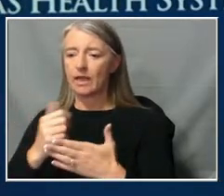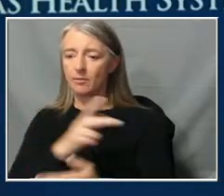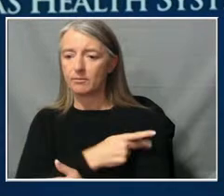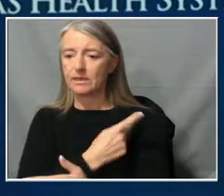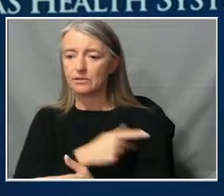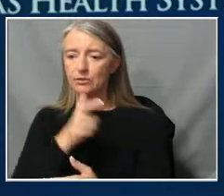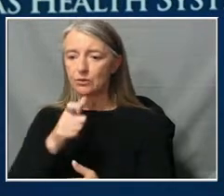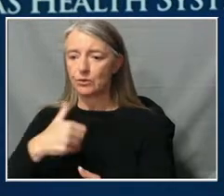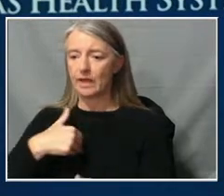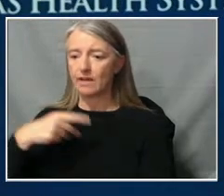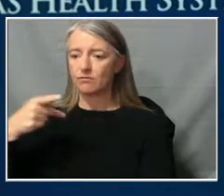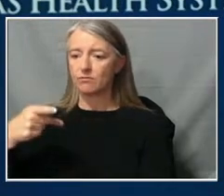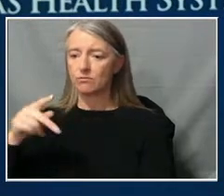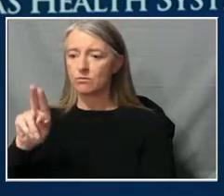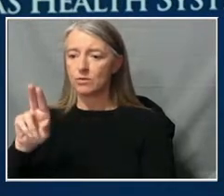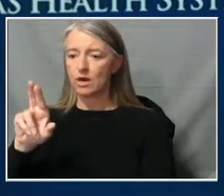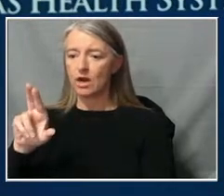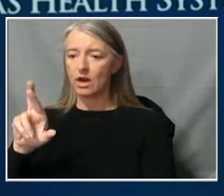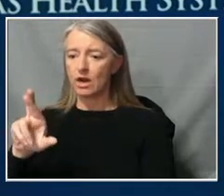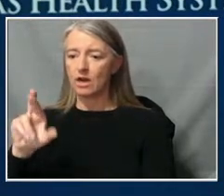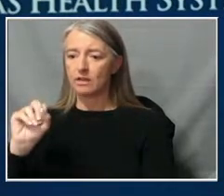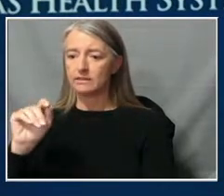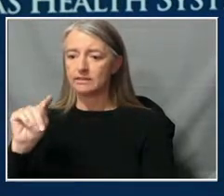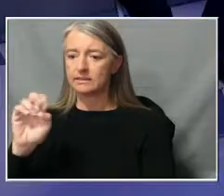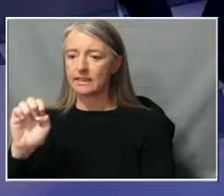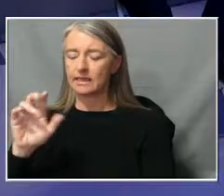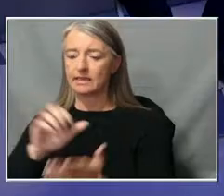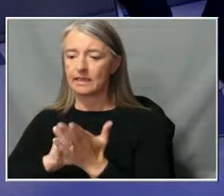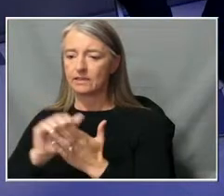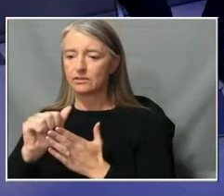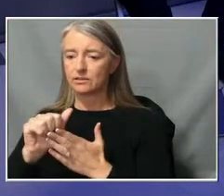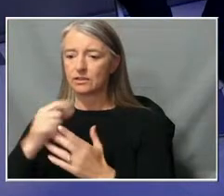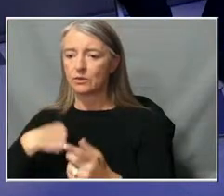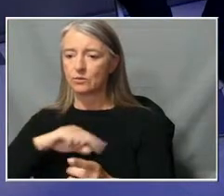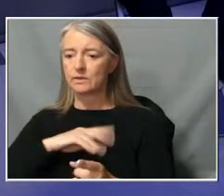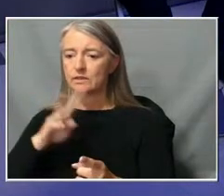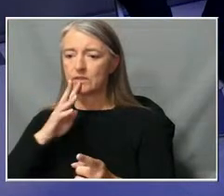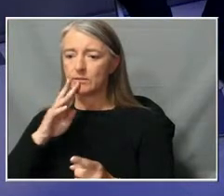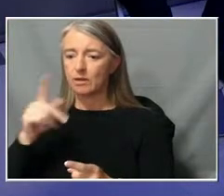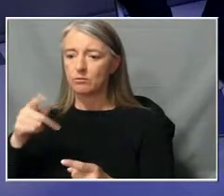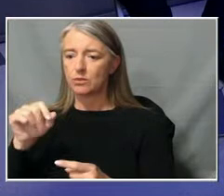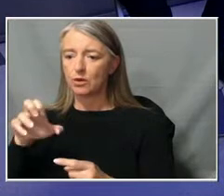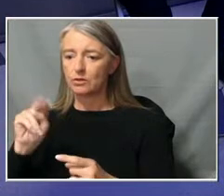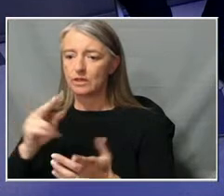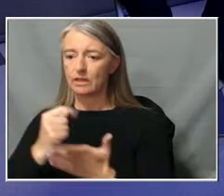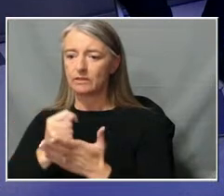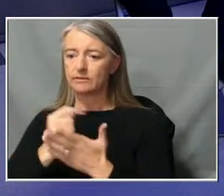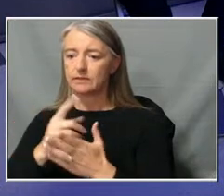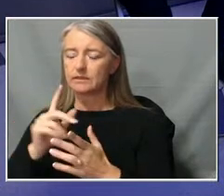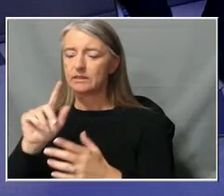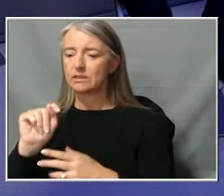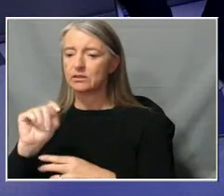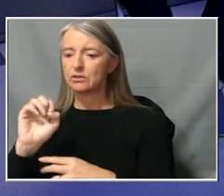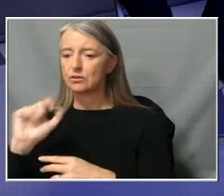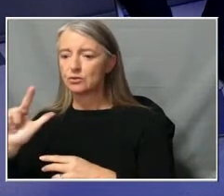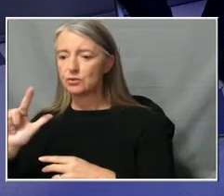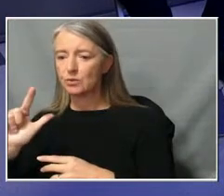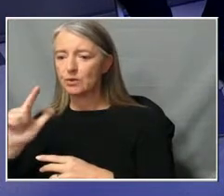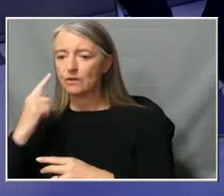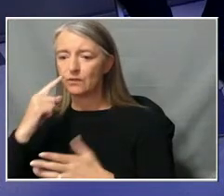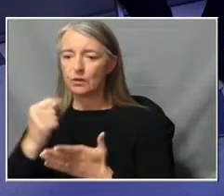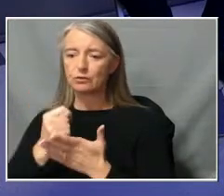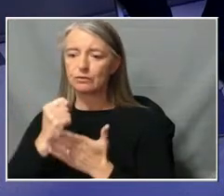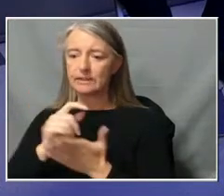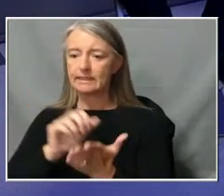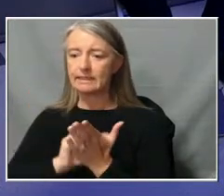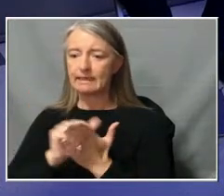very effectively with this treatment method. And we talk about proton therapy kind of being this so-called tool in the toolbox for treating cancer